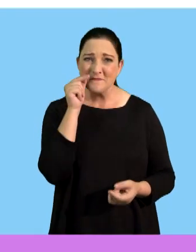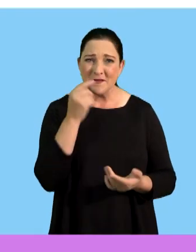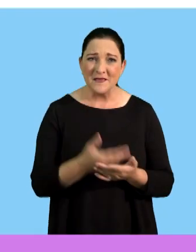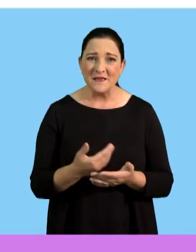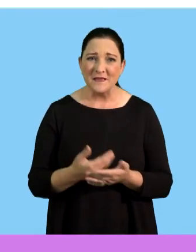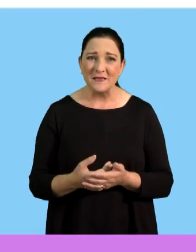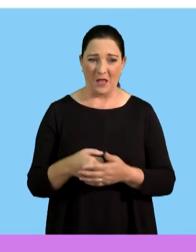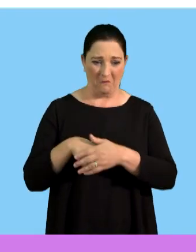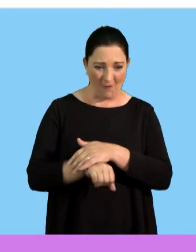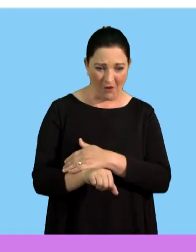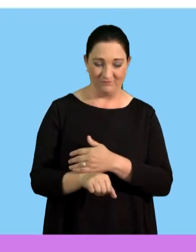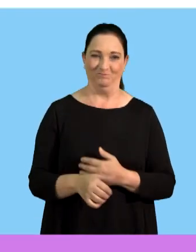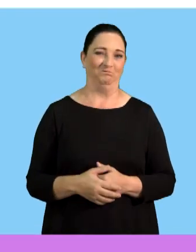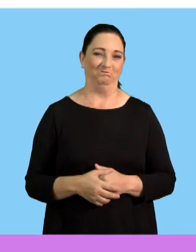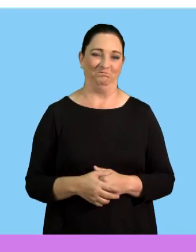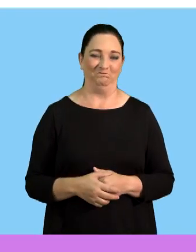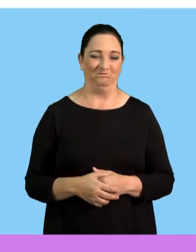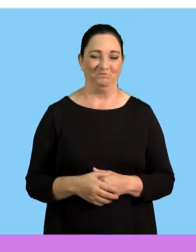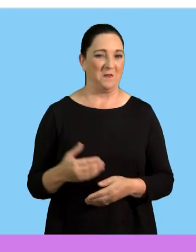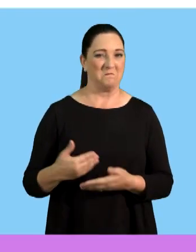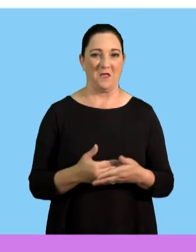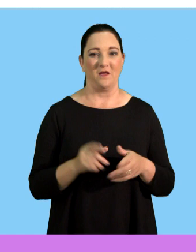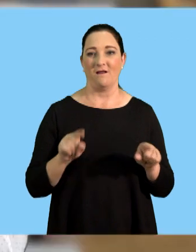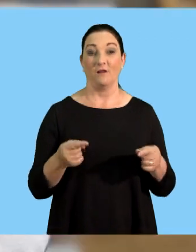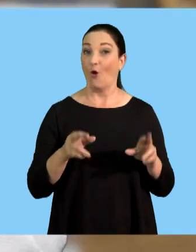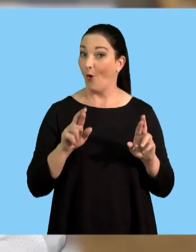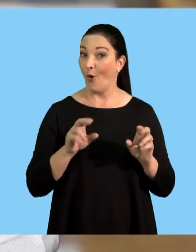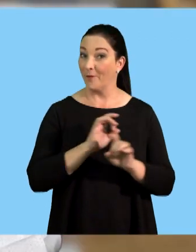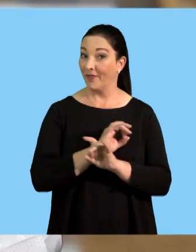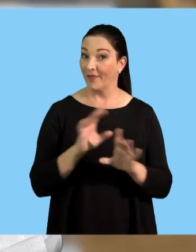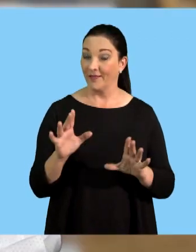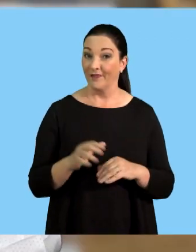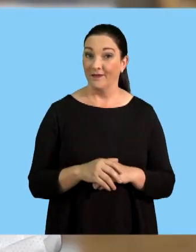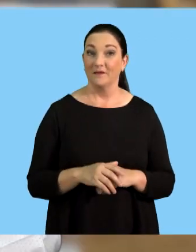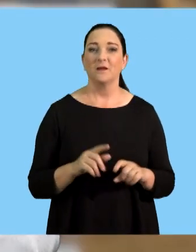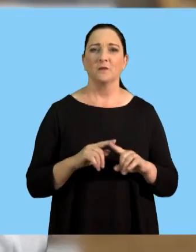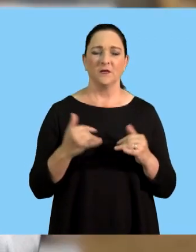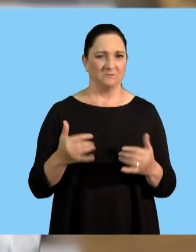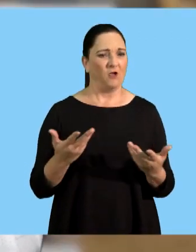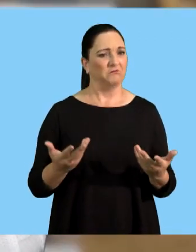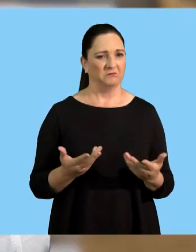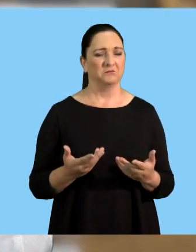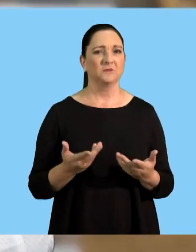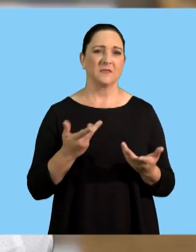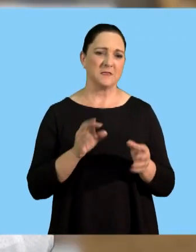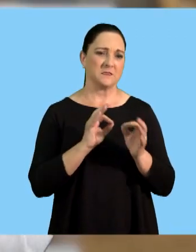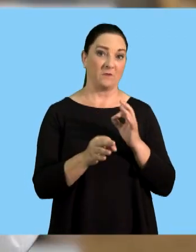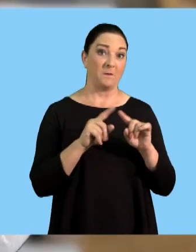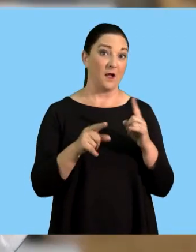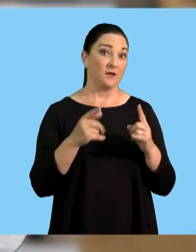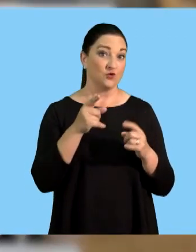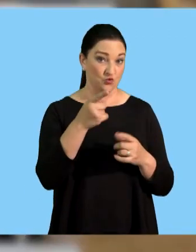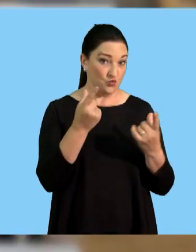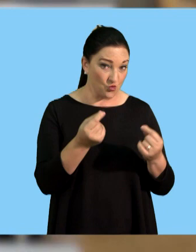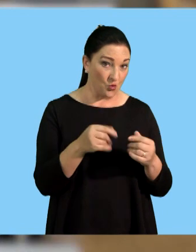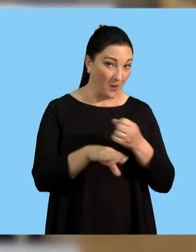know men are not made to give birth. All right? Guys, I hope this is all clear to you. Again, it's quite straightforward, but if you